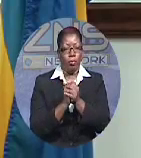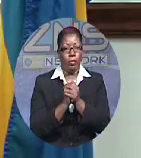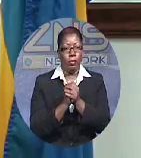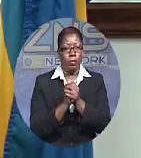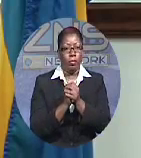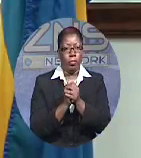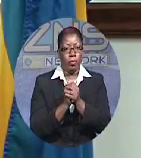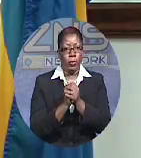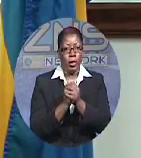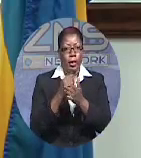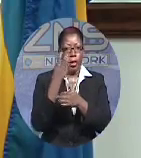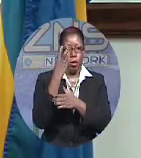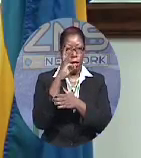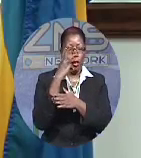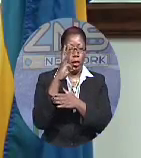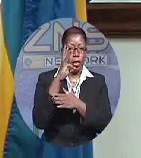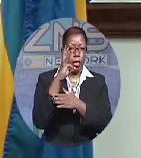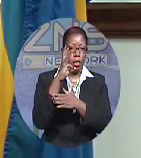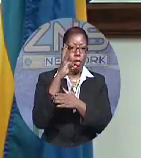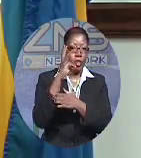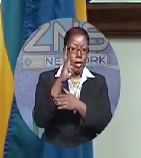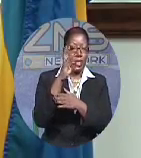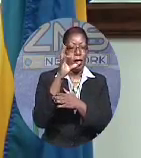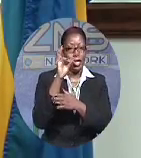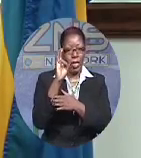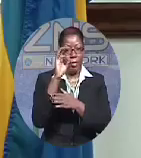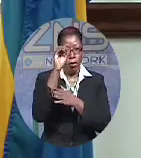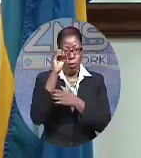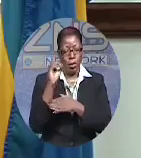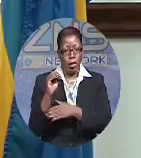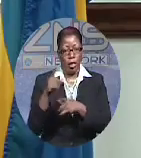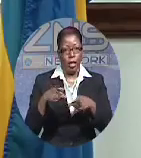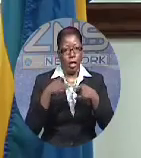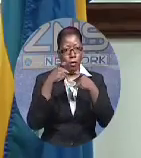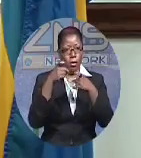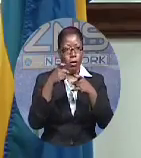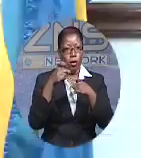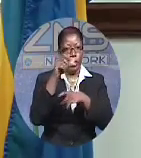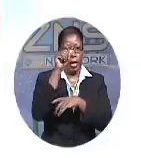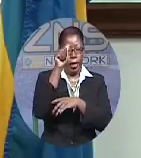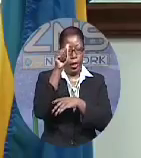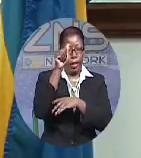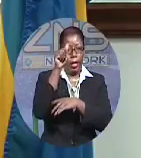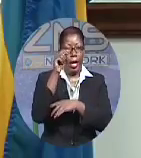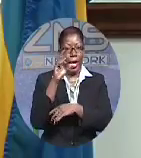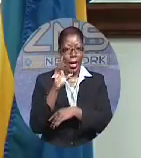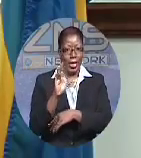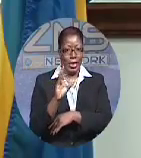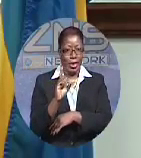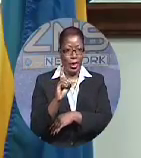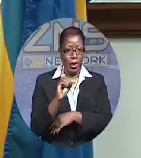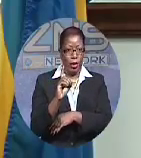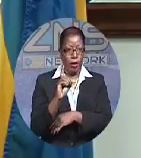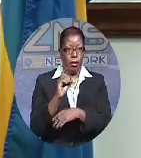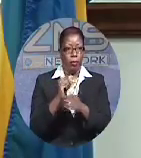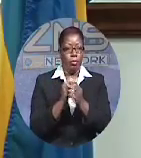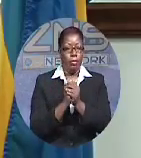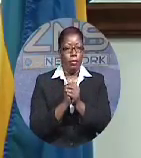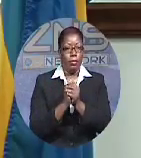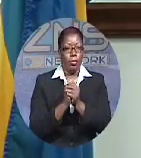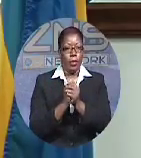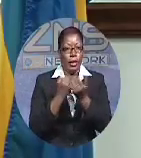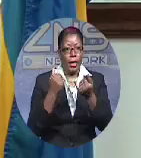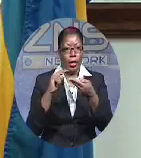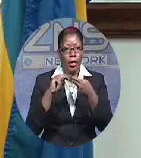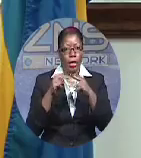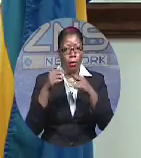Approximately 67% of the grades were awarded between A and D. However, we note, unfortunately, that the